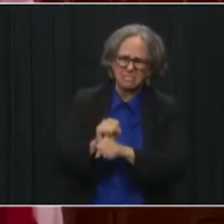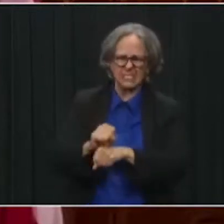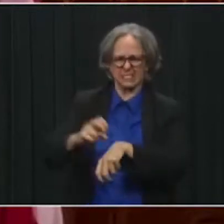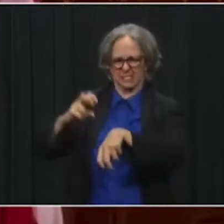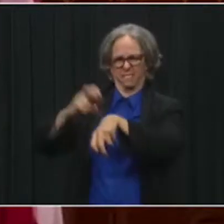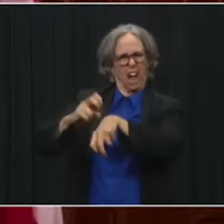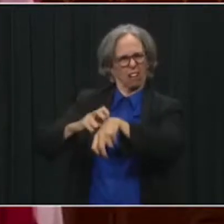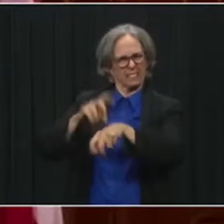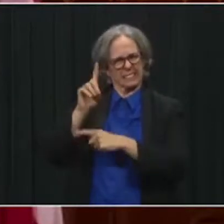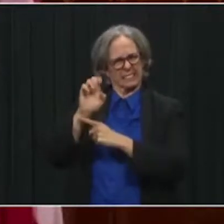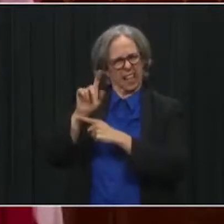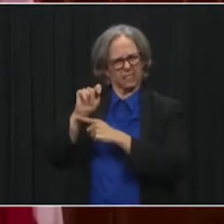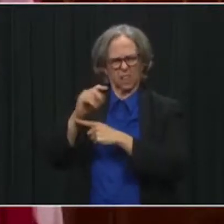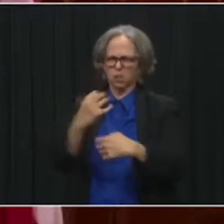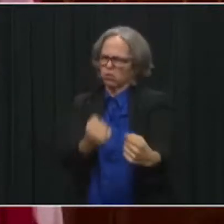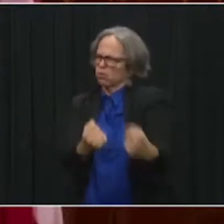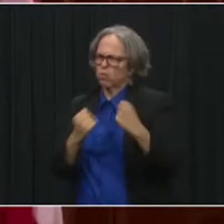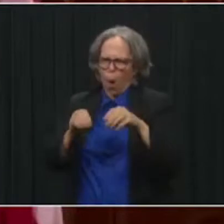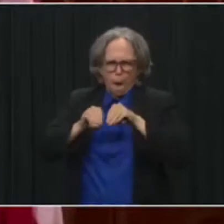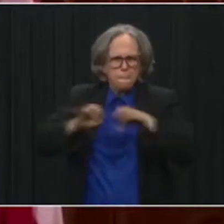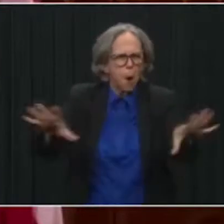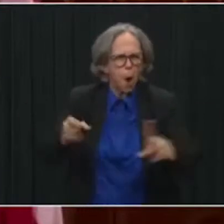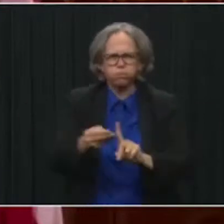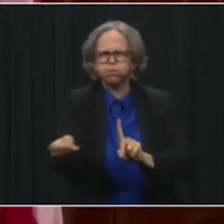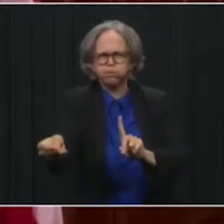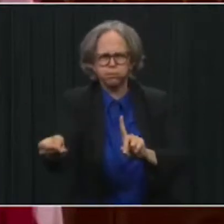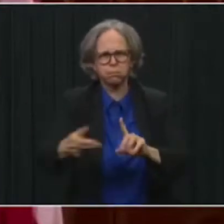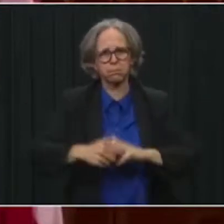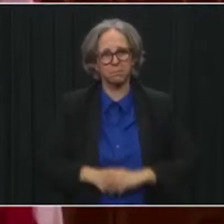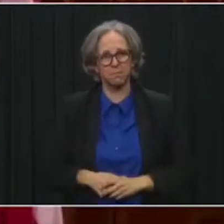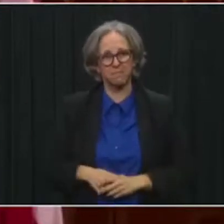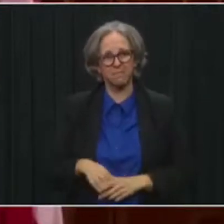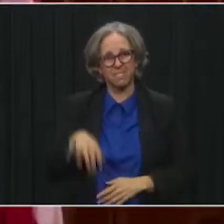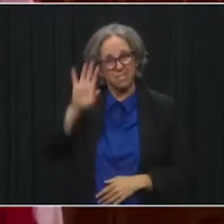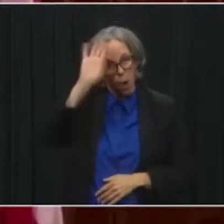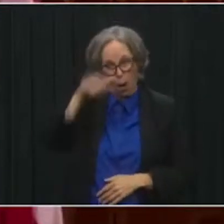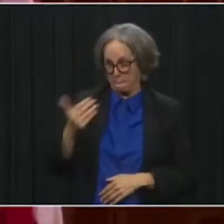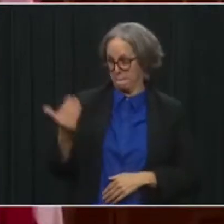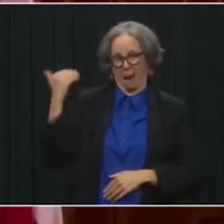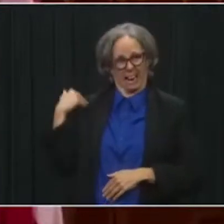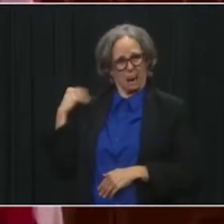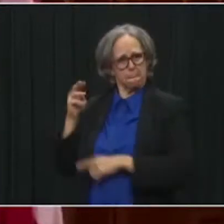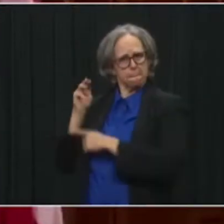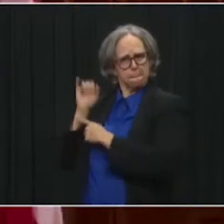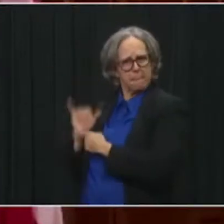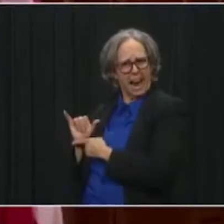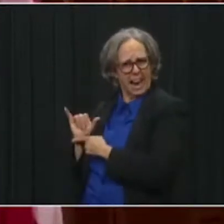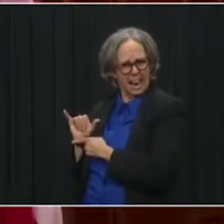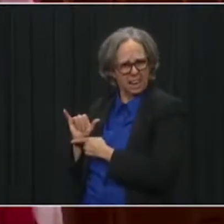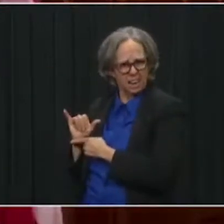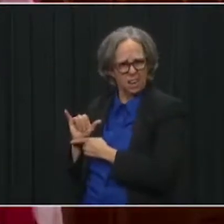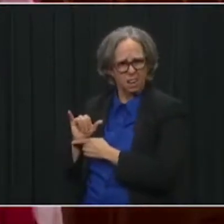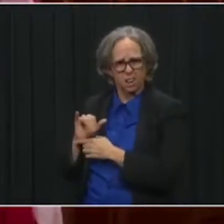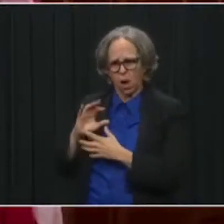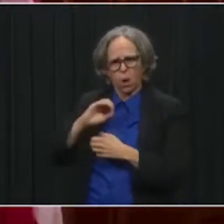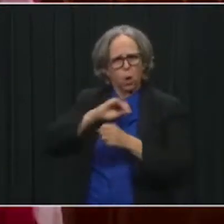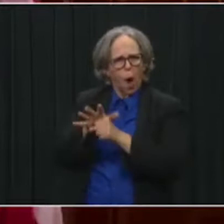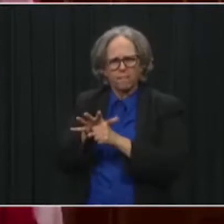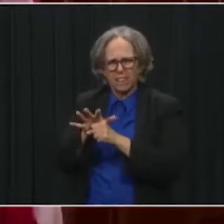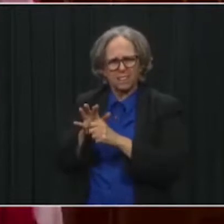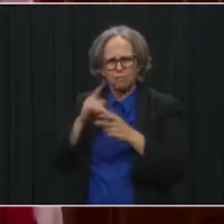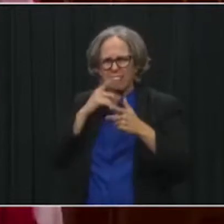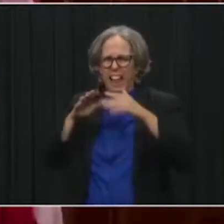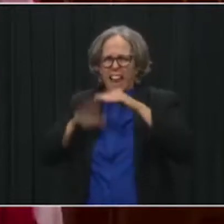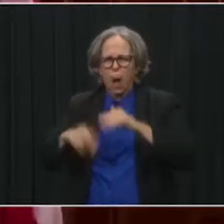just to May, less than 1% of lab sequence cases were the Delta variant, less than 1%. Our